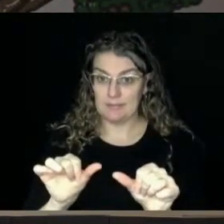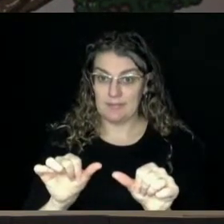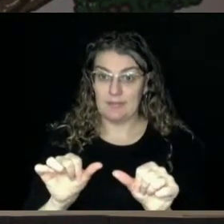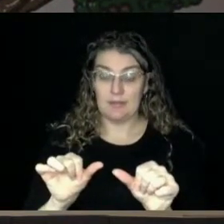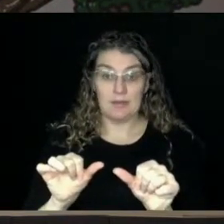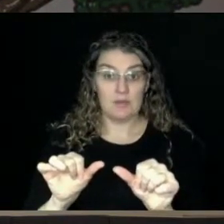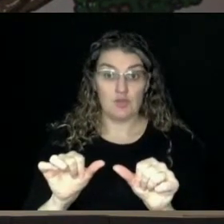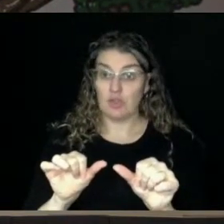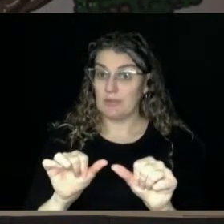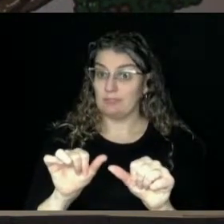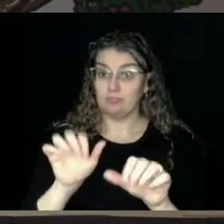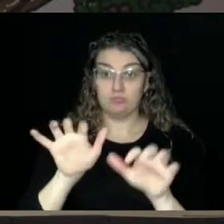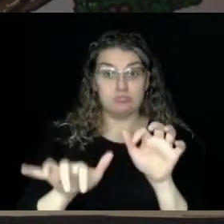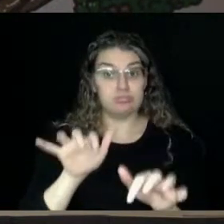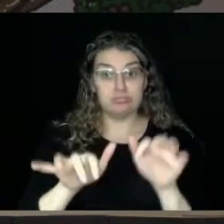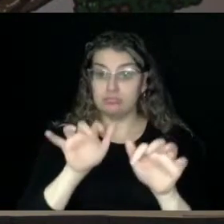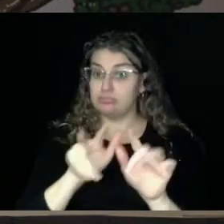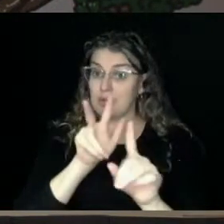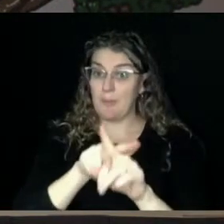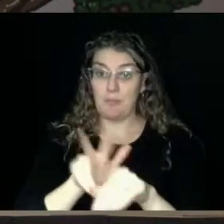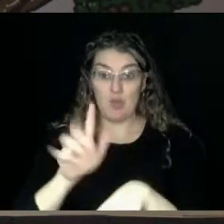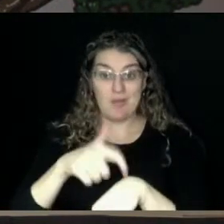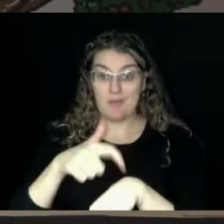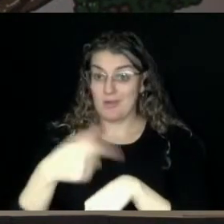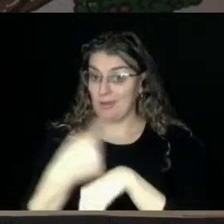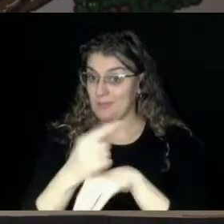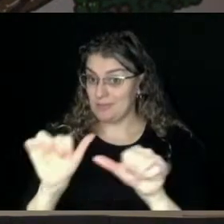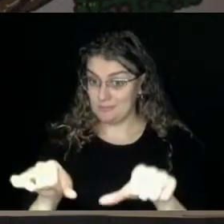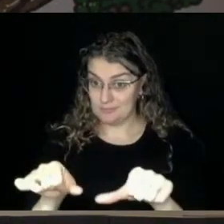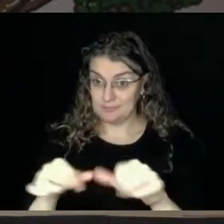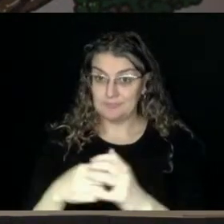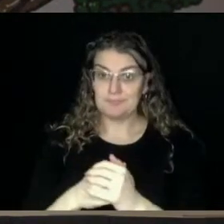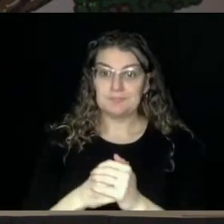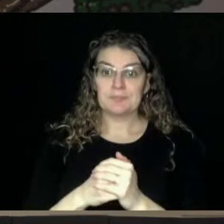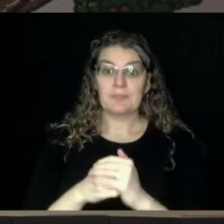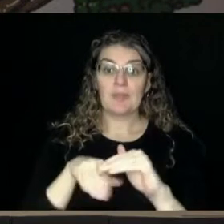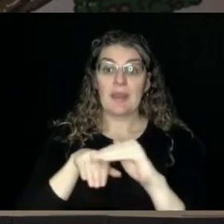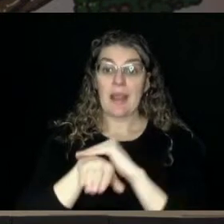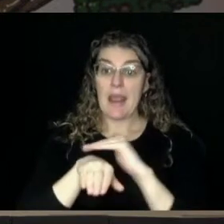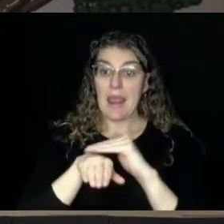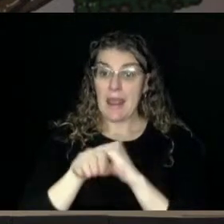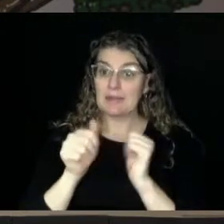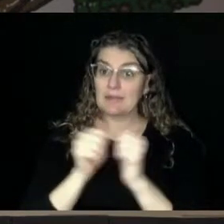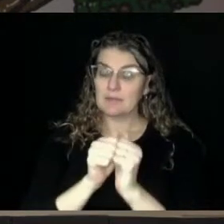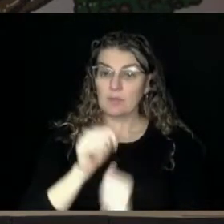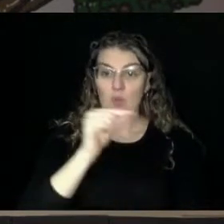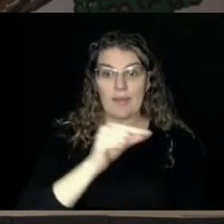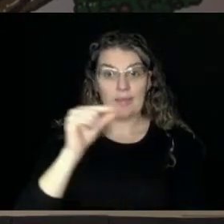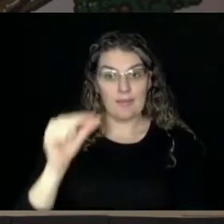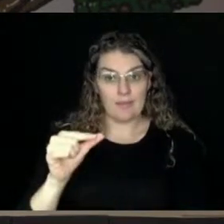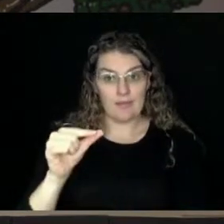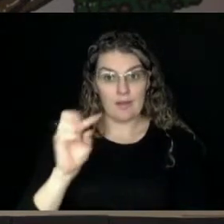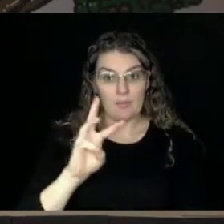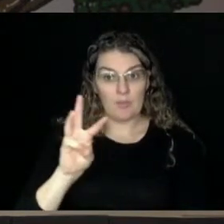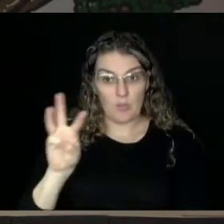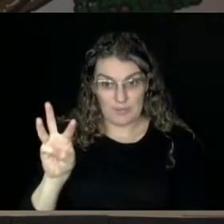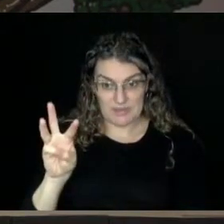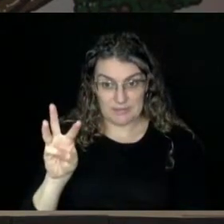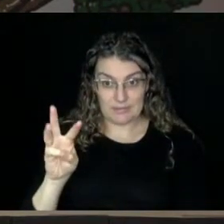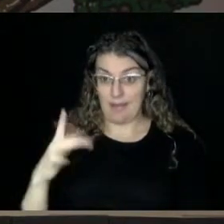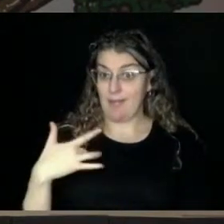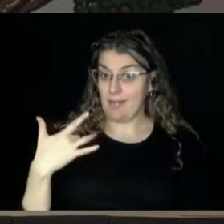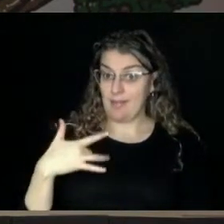directly online. Access to this web-based booking system will be through the government website and will be live for public